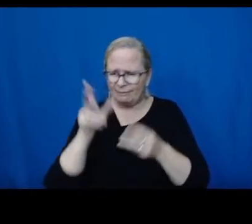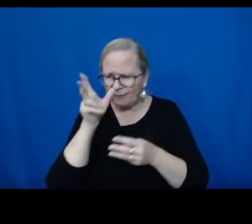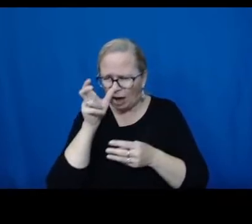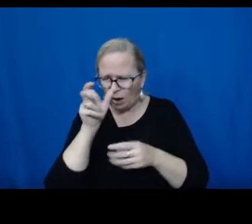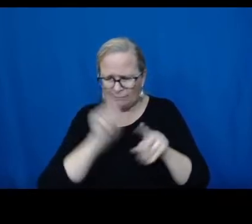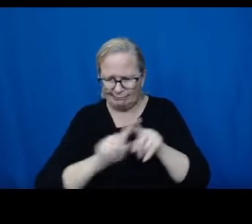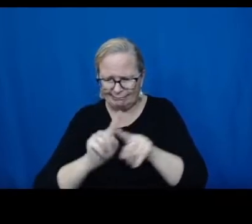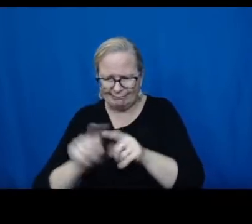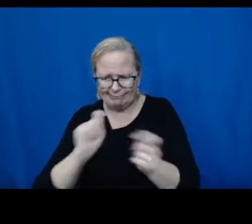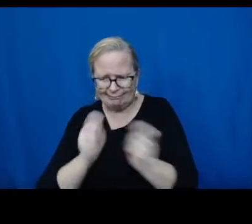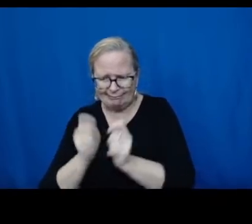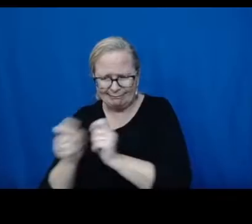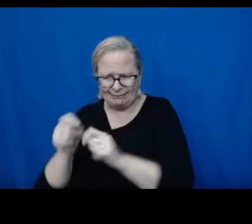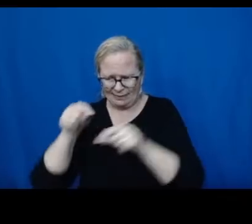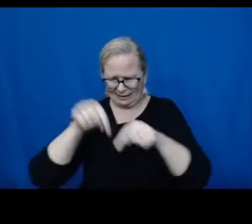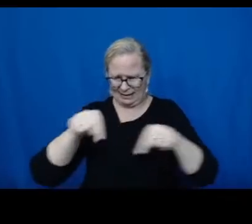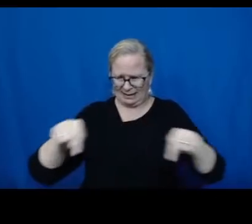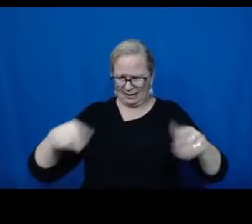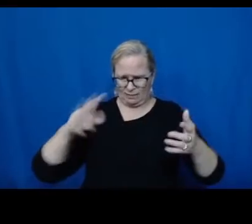of understanding.